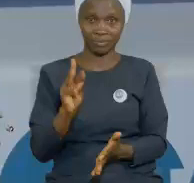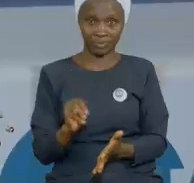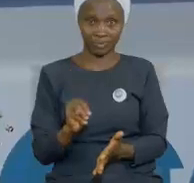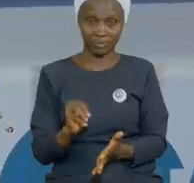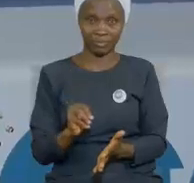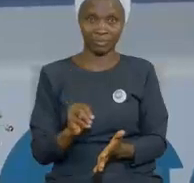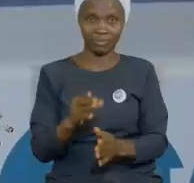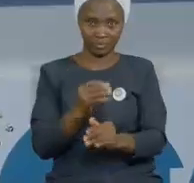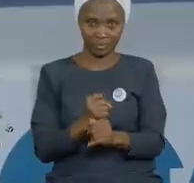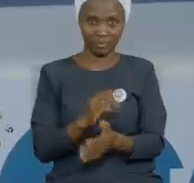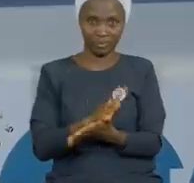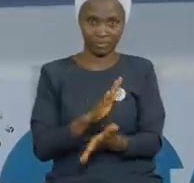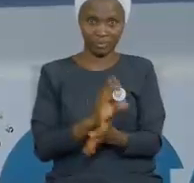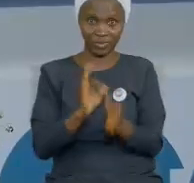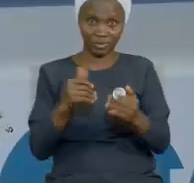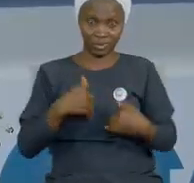addresses be correct.